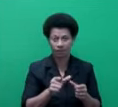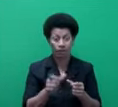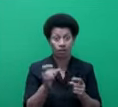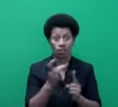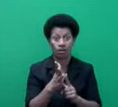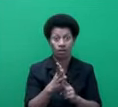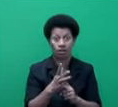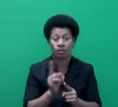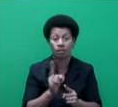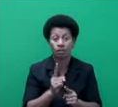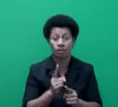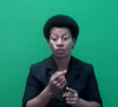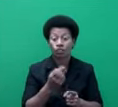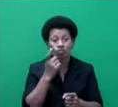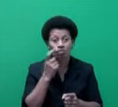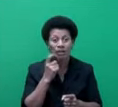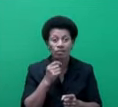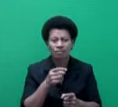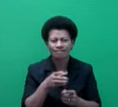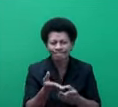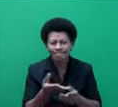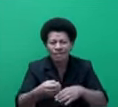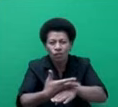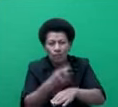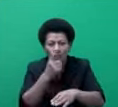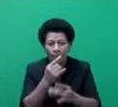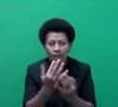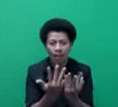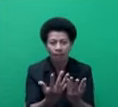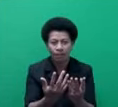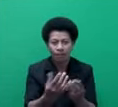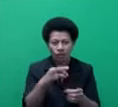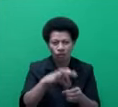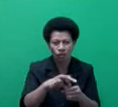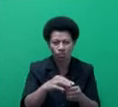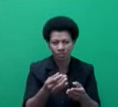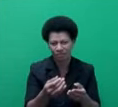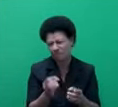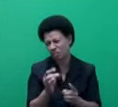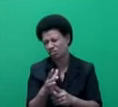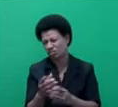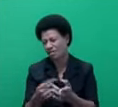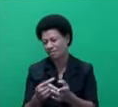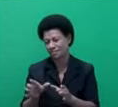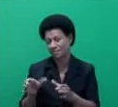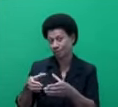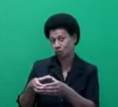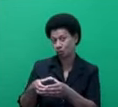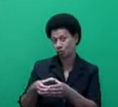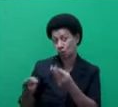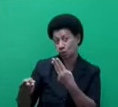motivate, especially against the tide of non-motivation that actually comes from Sodelpa when it comes election time,